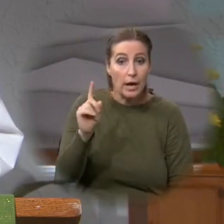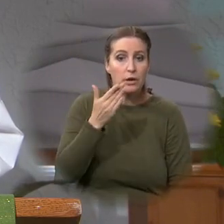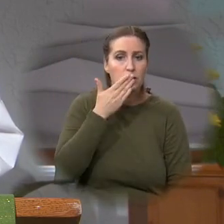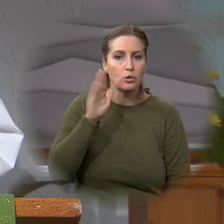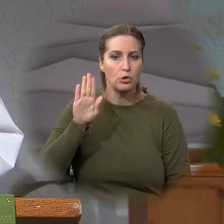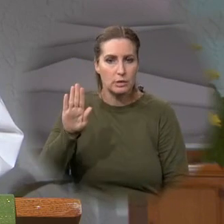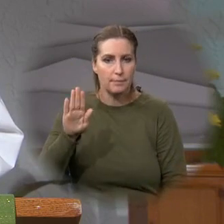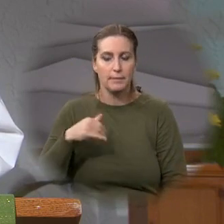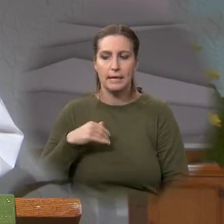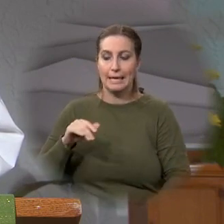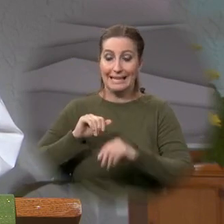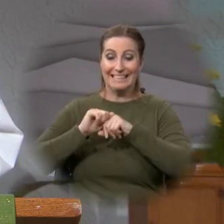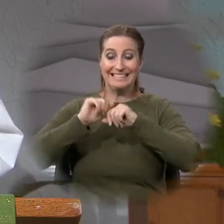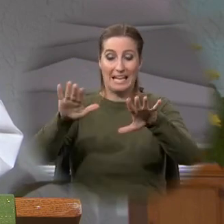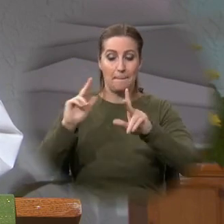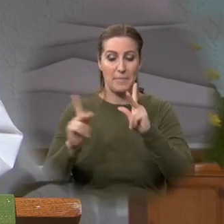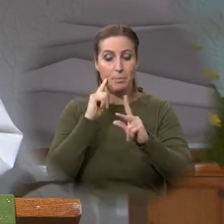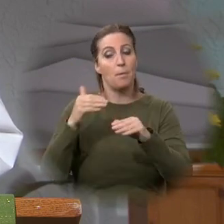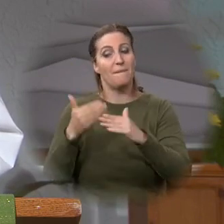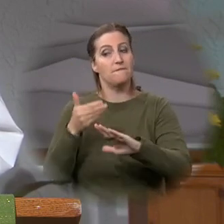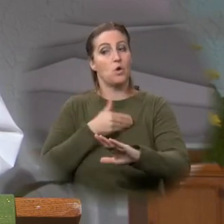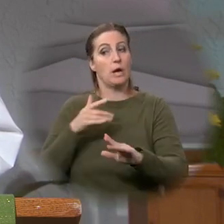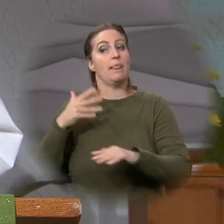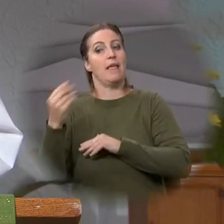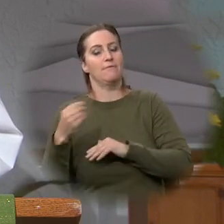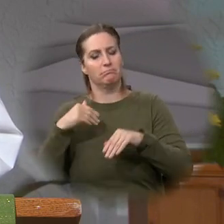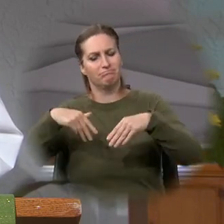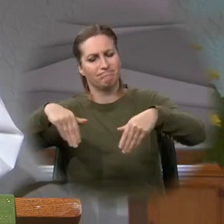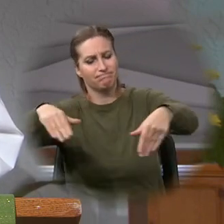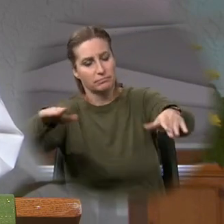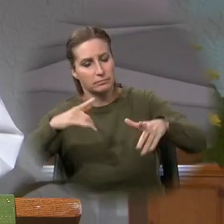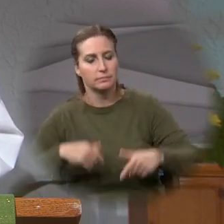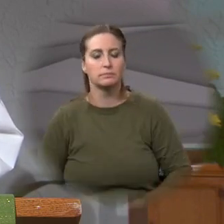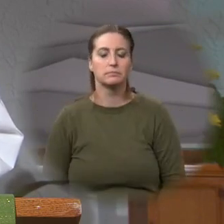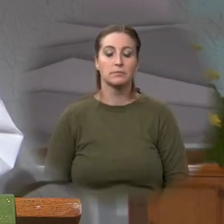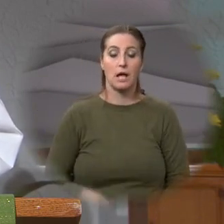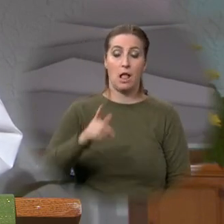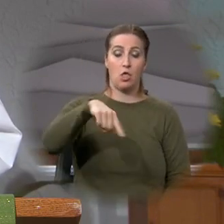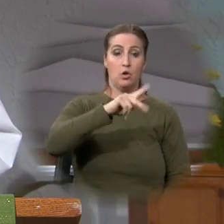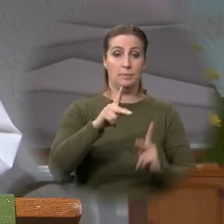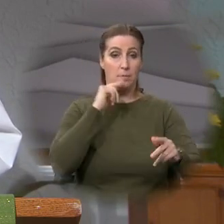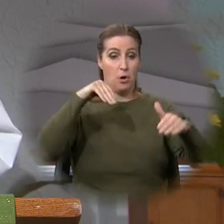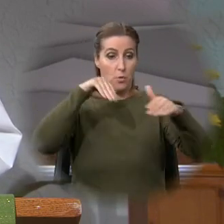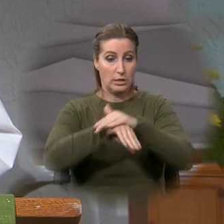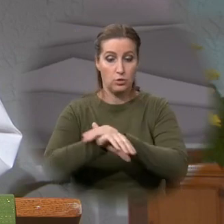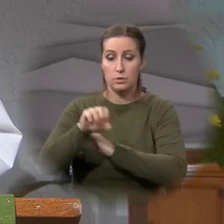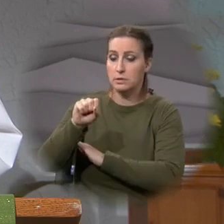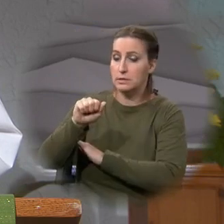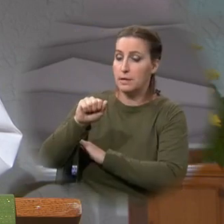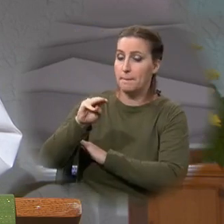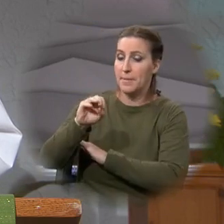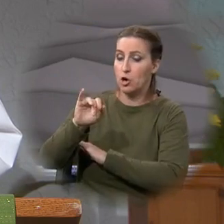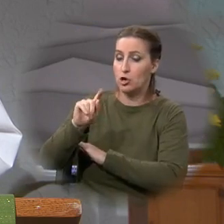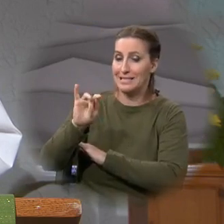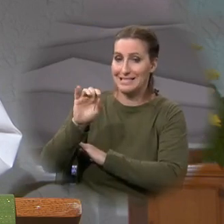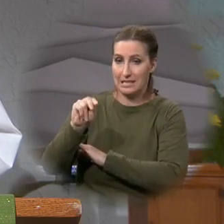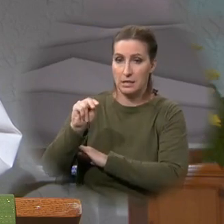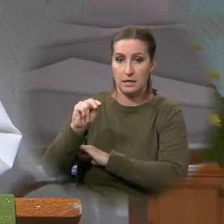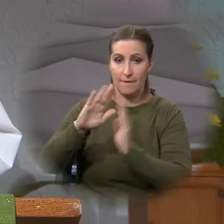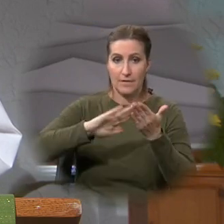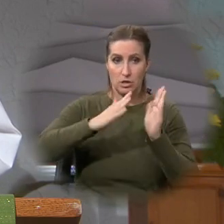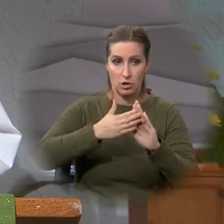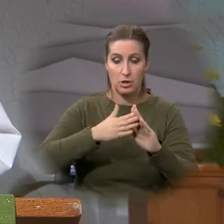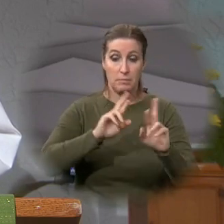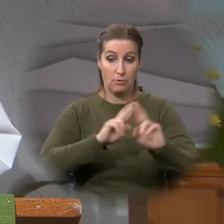and he sent messengers ahead of him. On the way, they entered a Samaritan village to prepare for